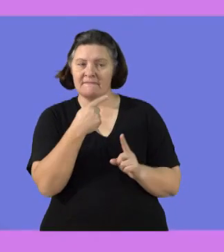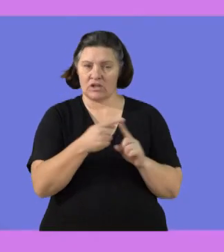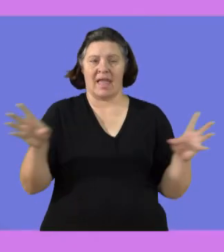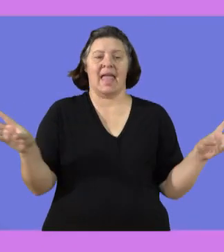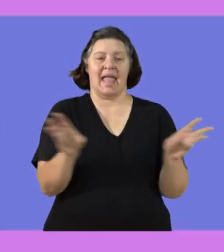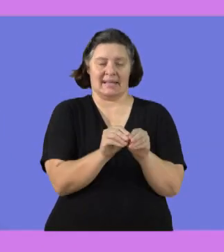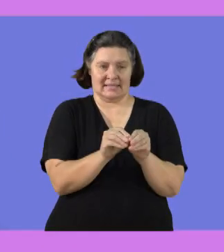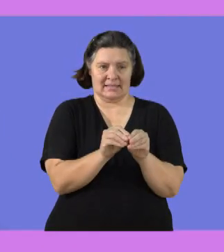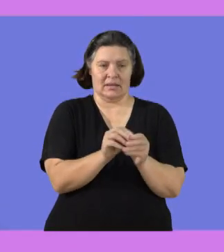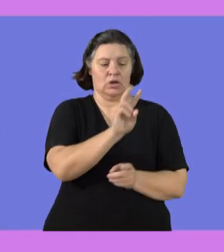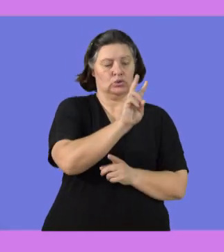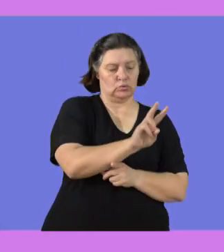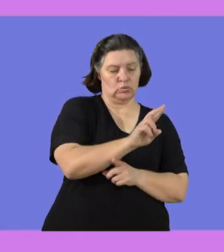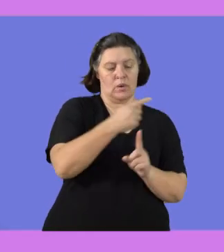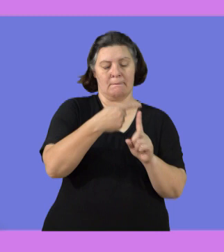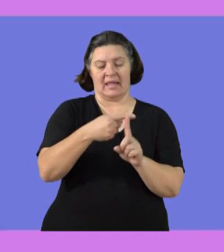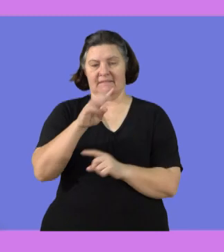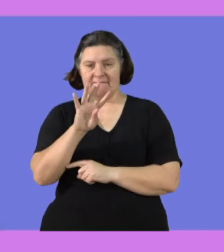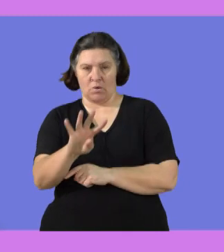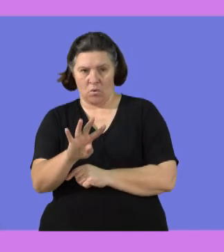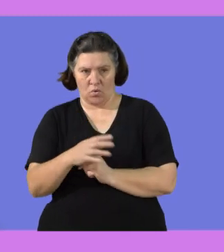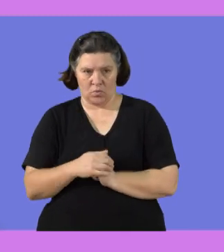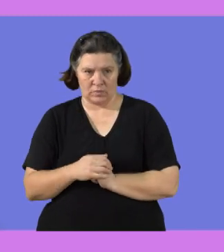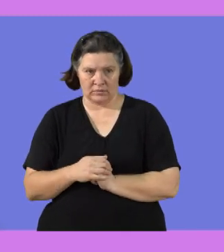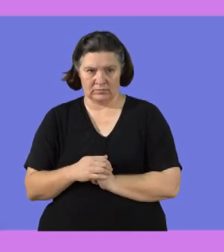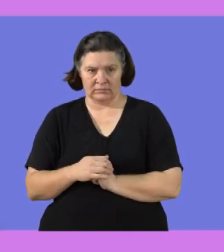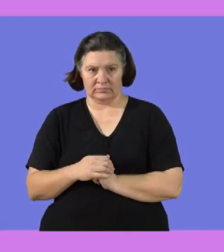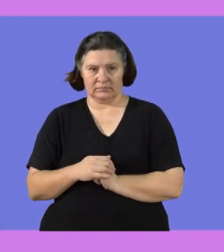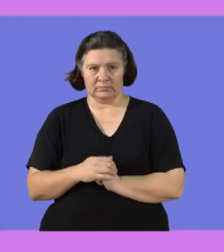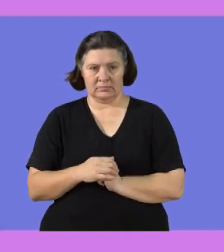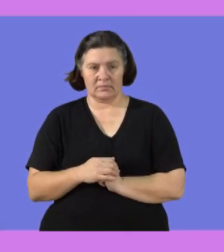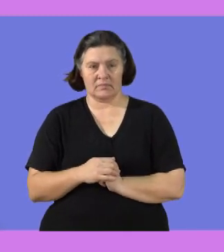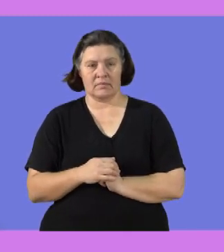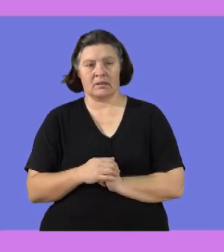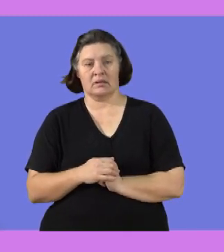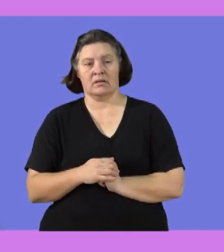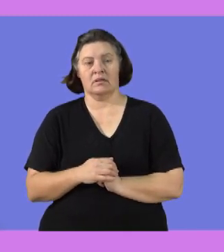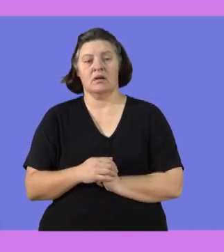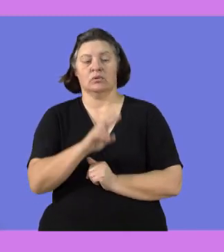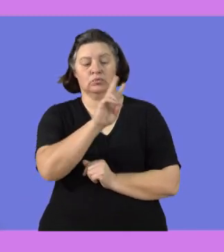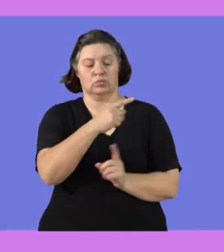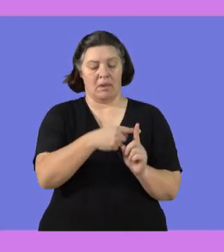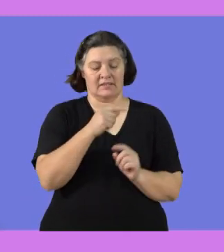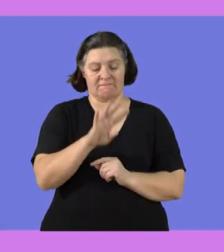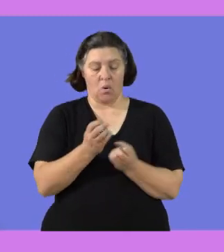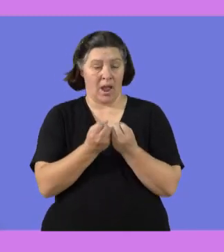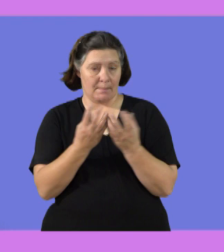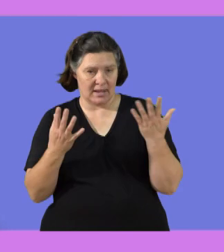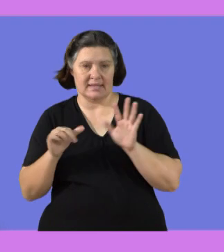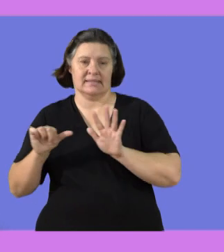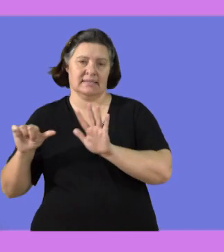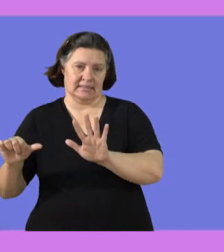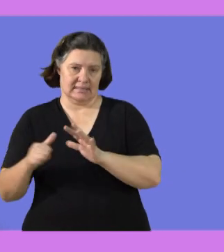get the sum of these values in a ratio. Then we will say 2 plus